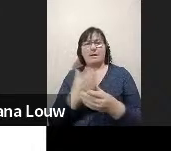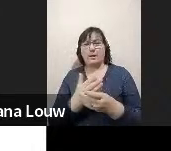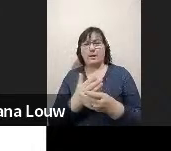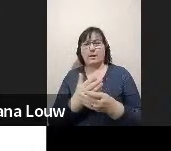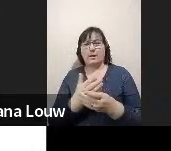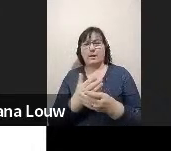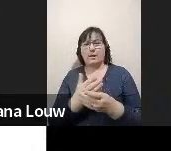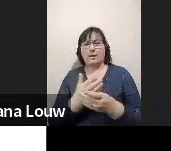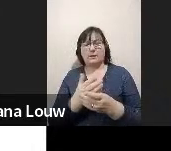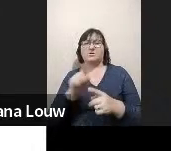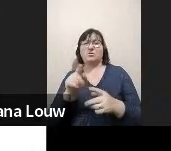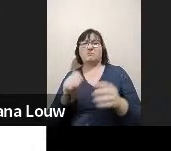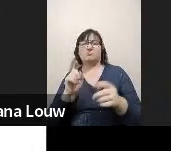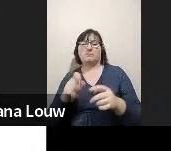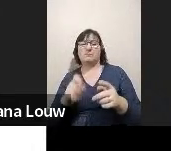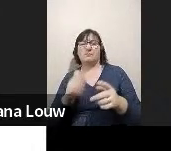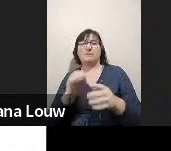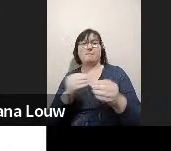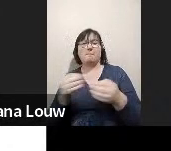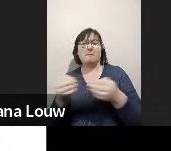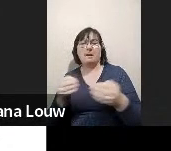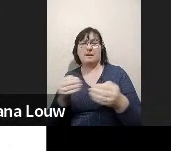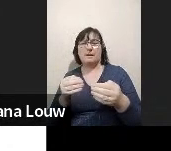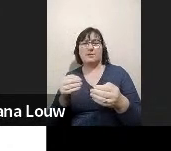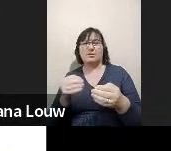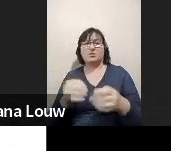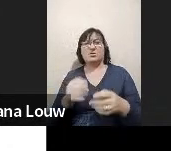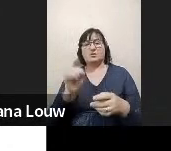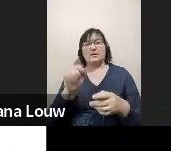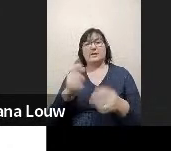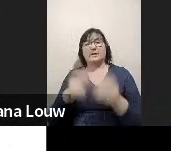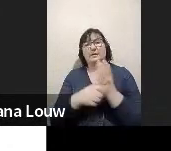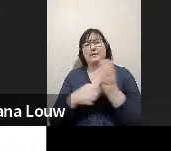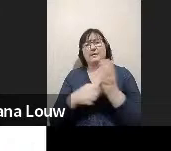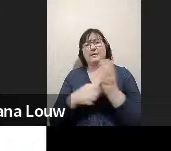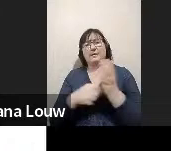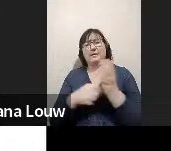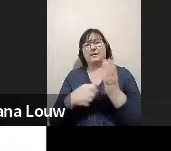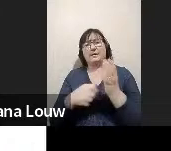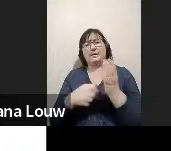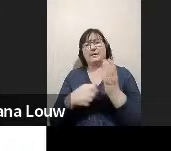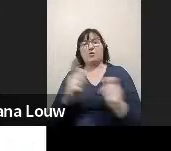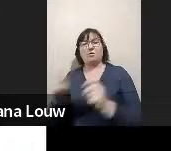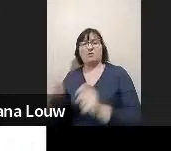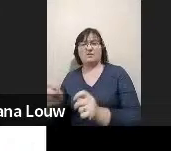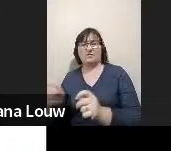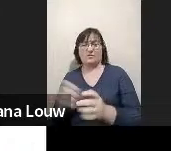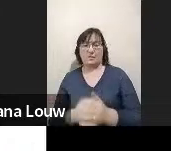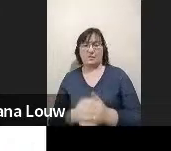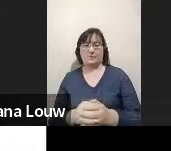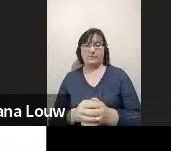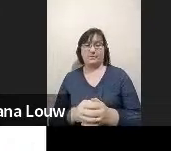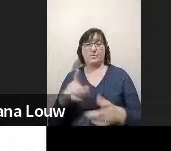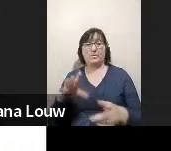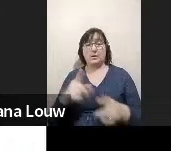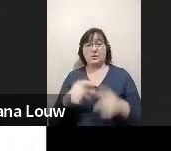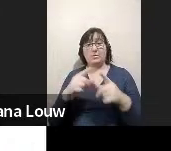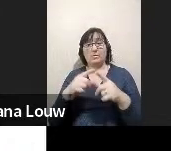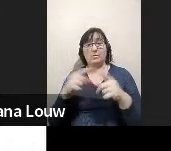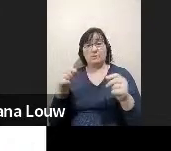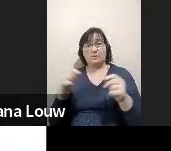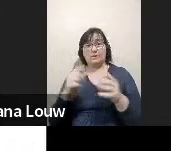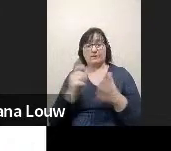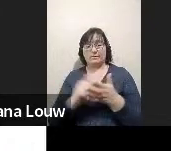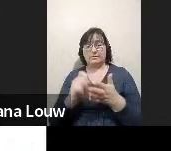will complete the online form. Now, when you're completing the online form, this following screen will come